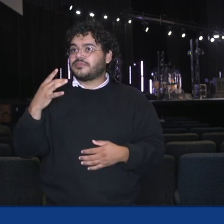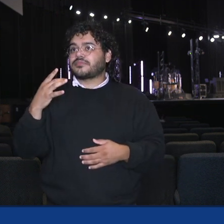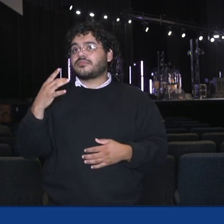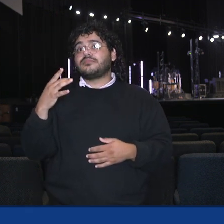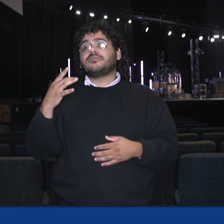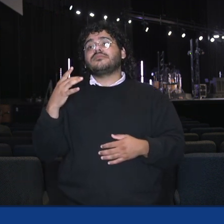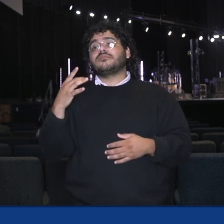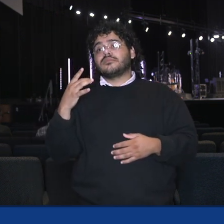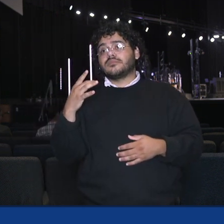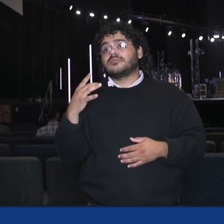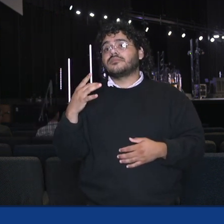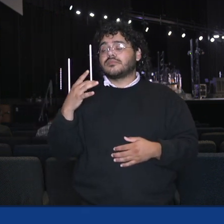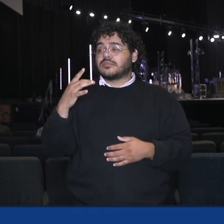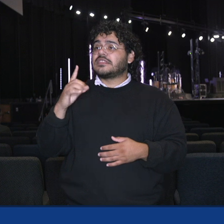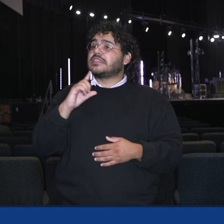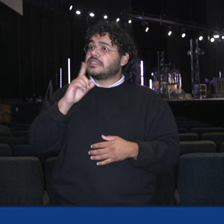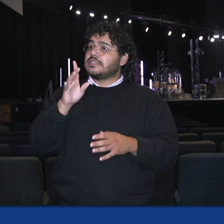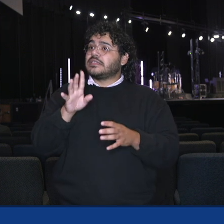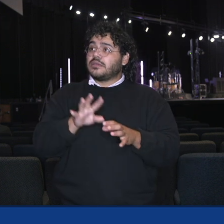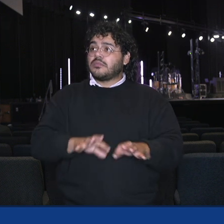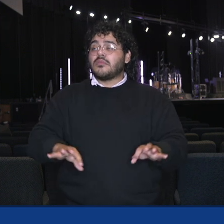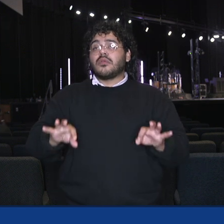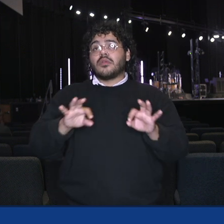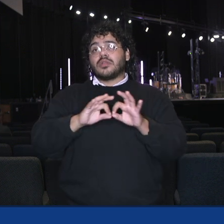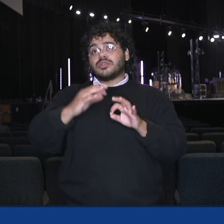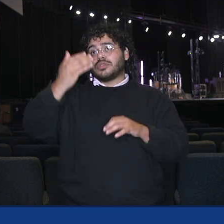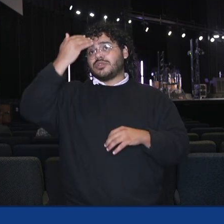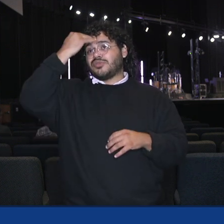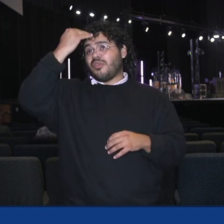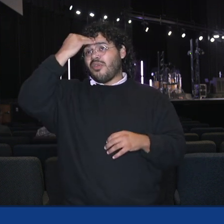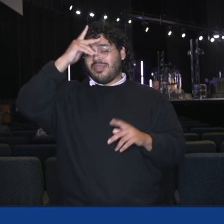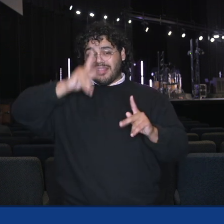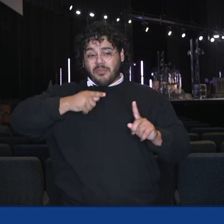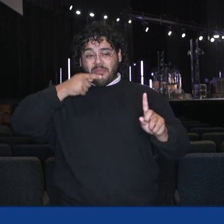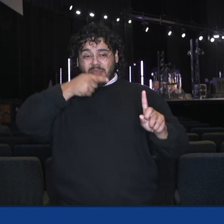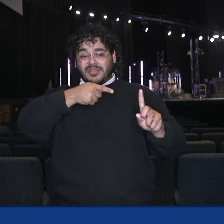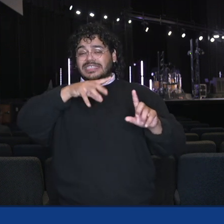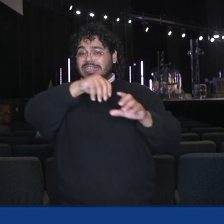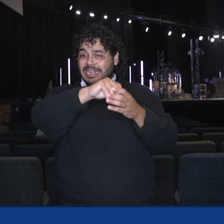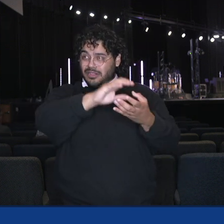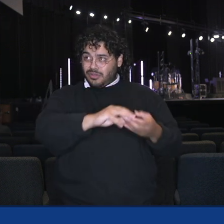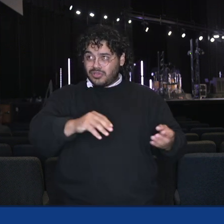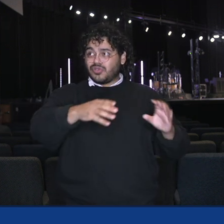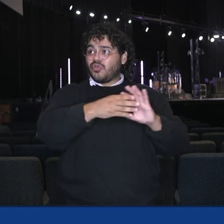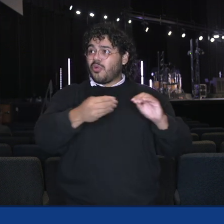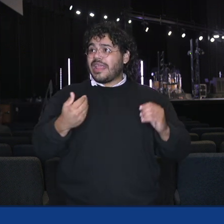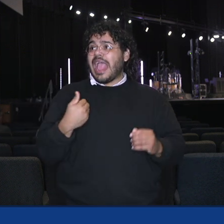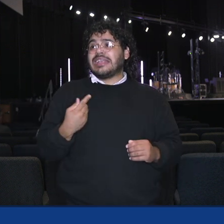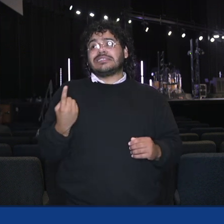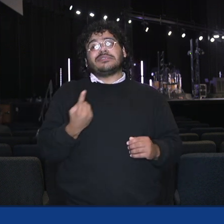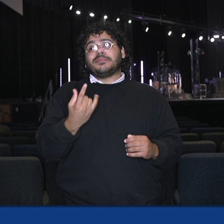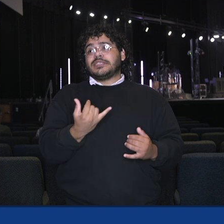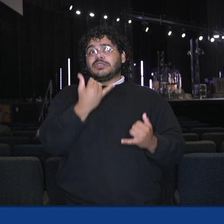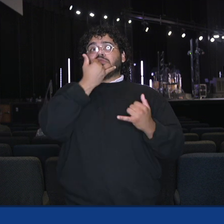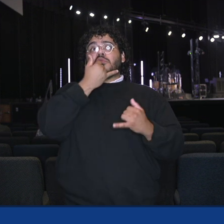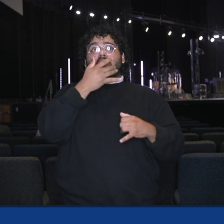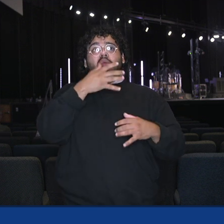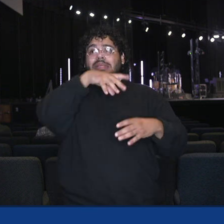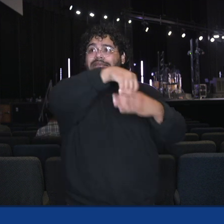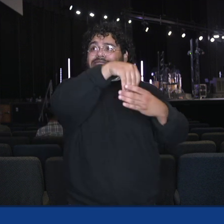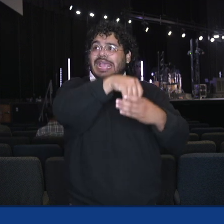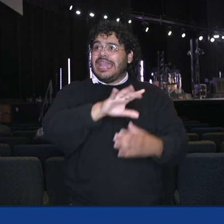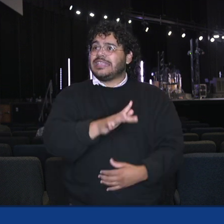say is that this person in Scripture has a spiritual affliction. So let me offer us a